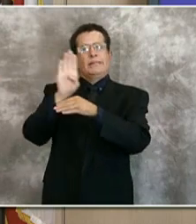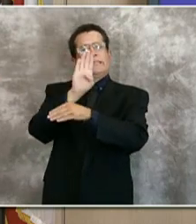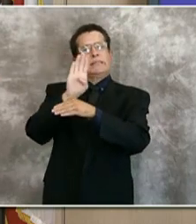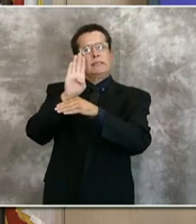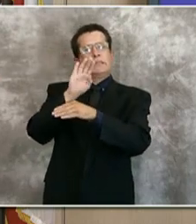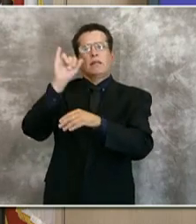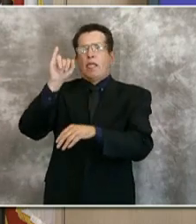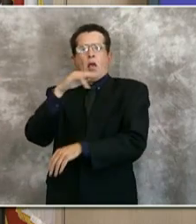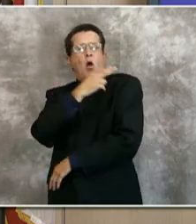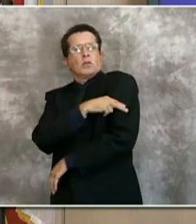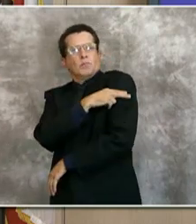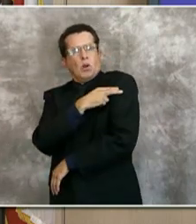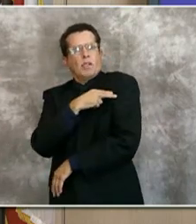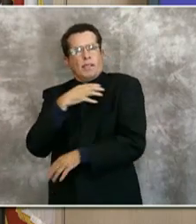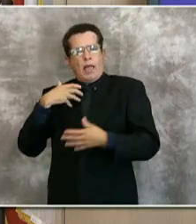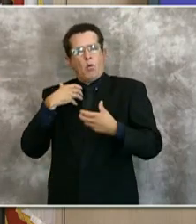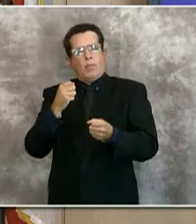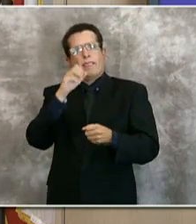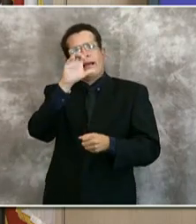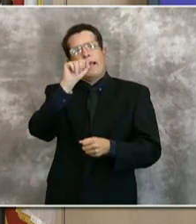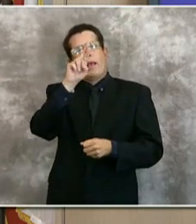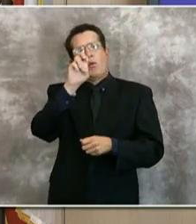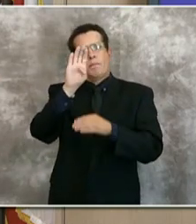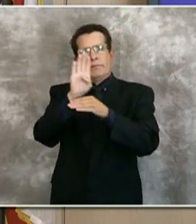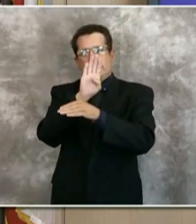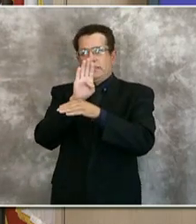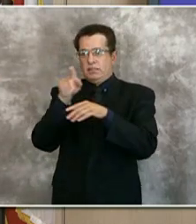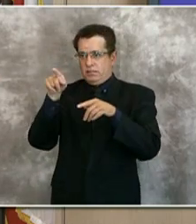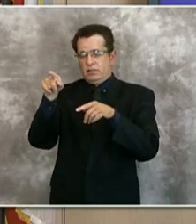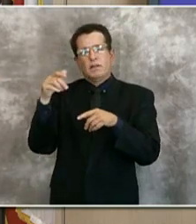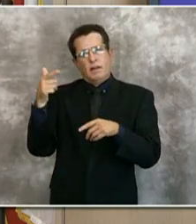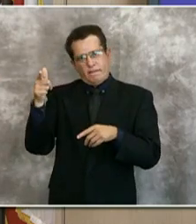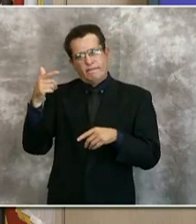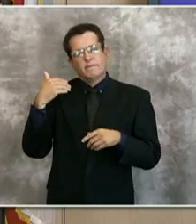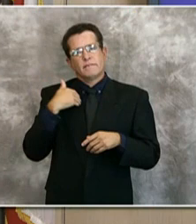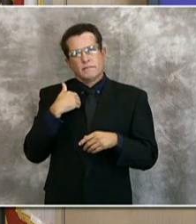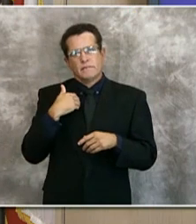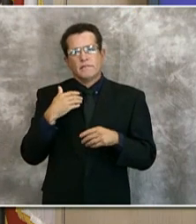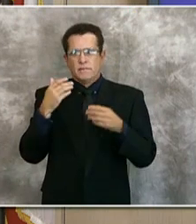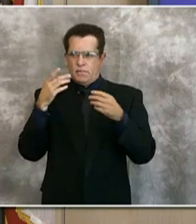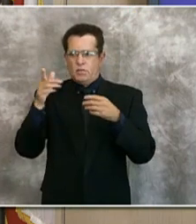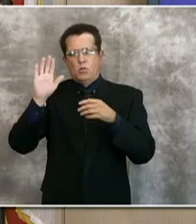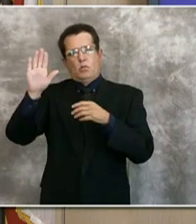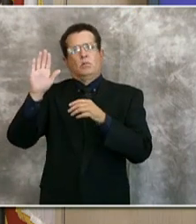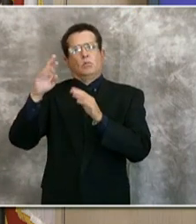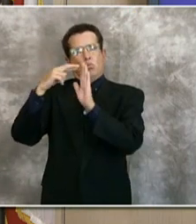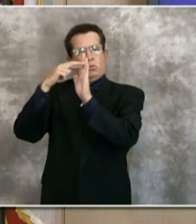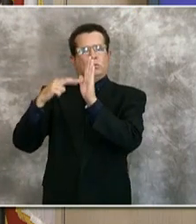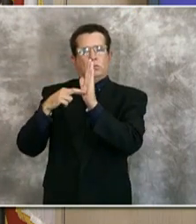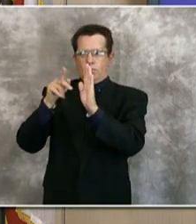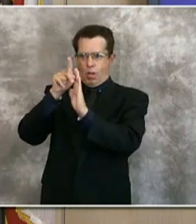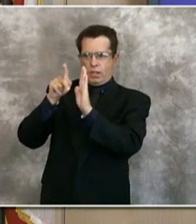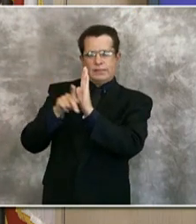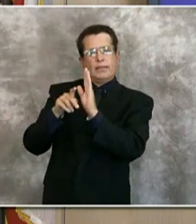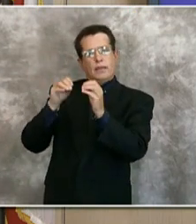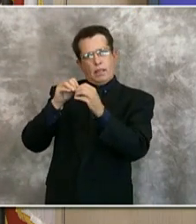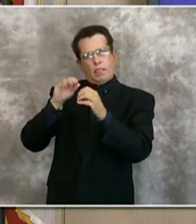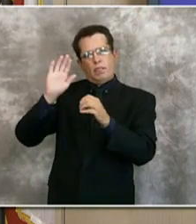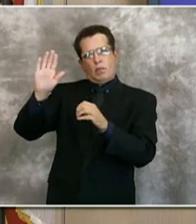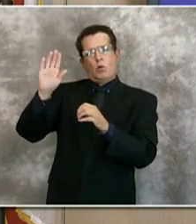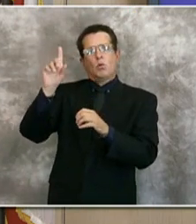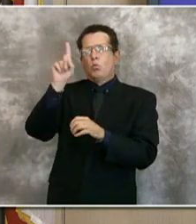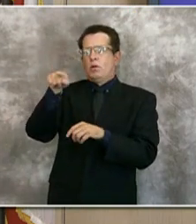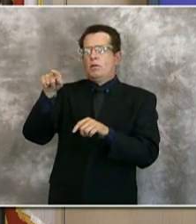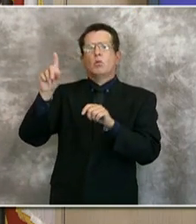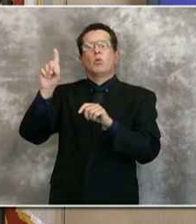healthcare and other businesses, actually have very strong policies and procedures in place in the physical place